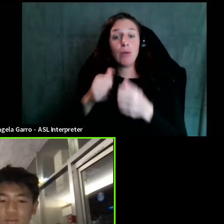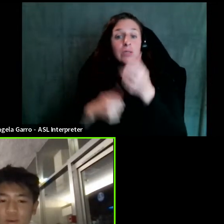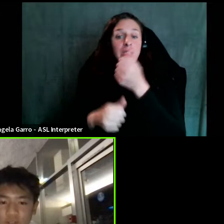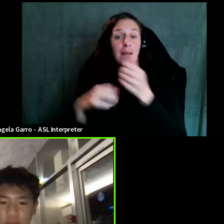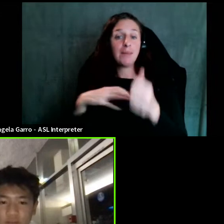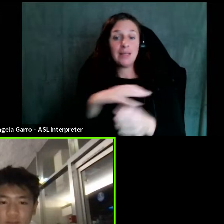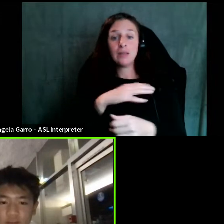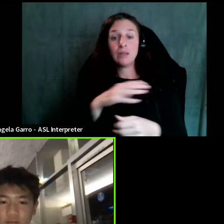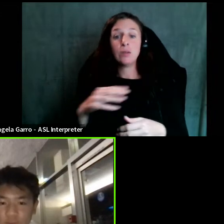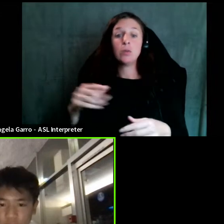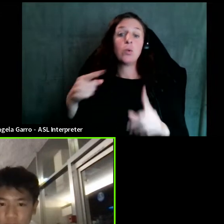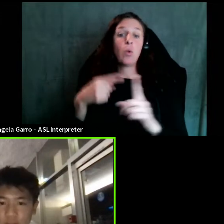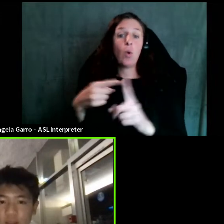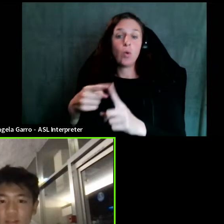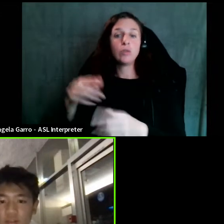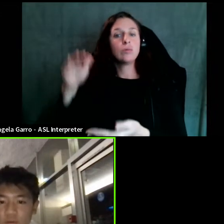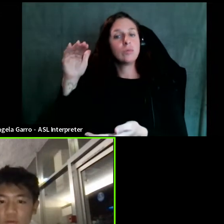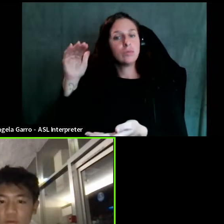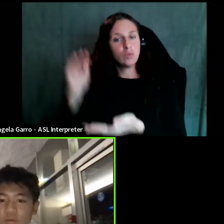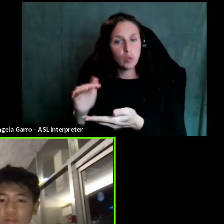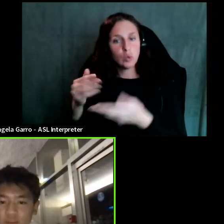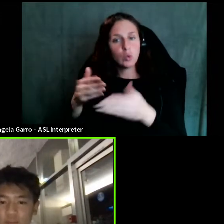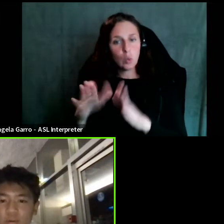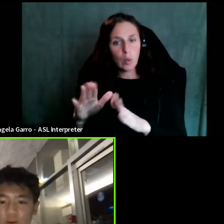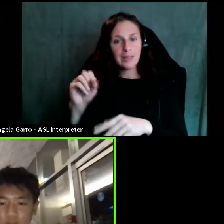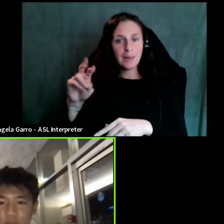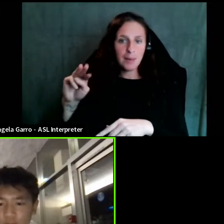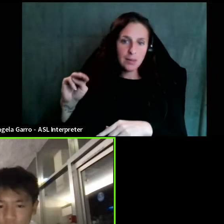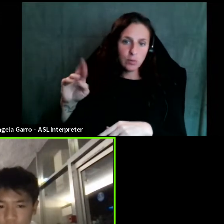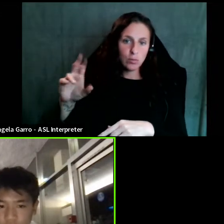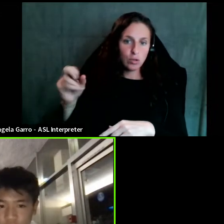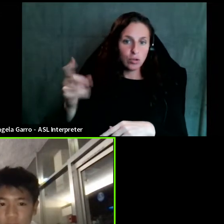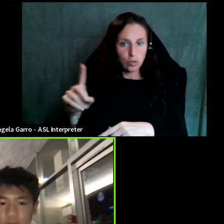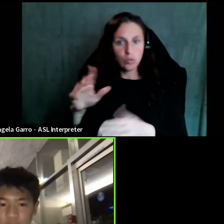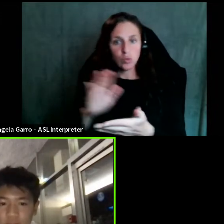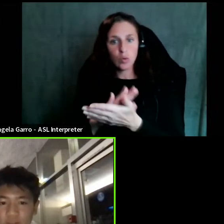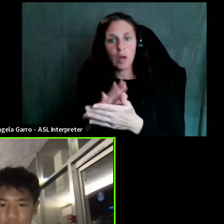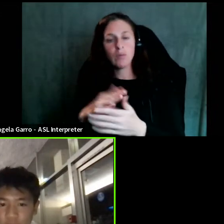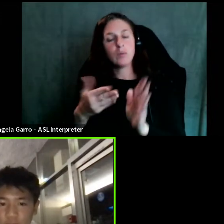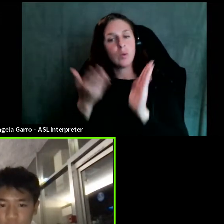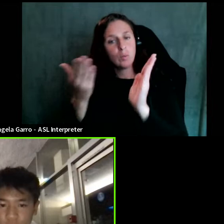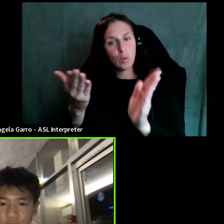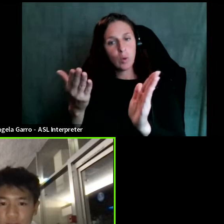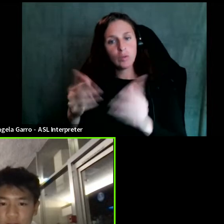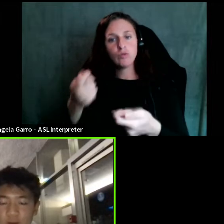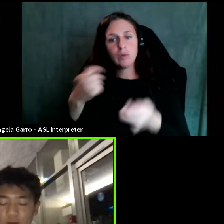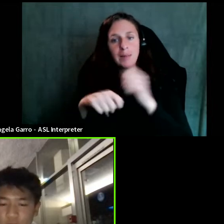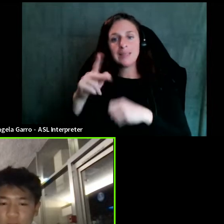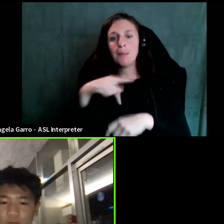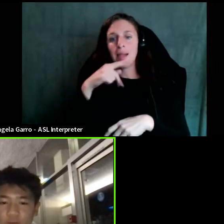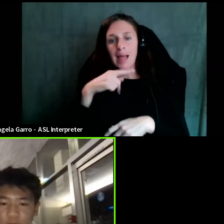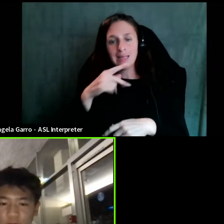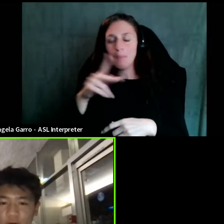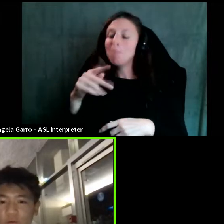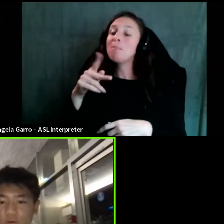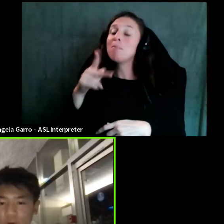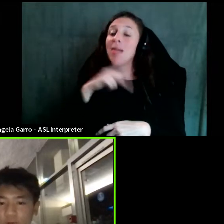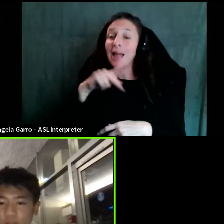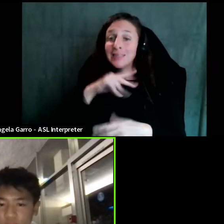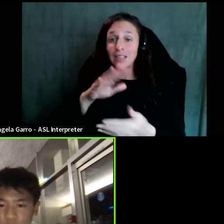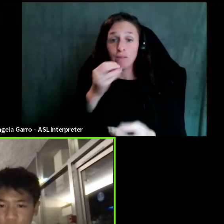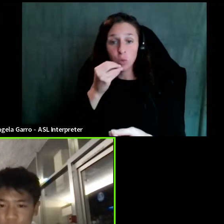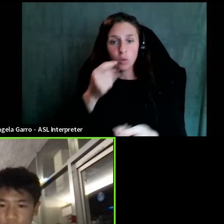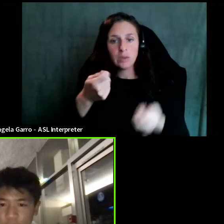in SMUHSD schools. And so we would like to propose a regulation to replace plastic foodware with either biodegradable foodware